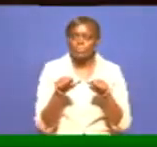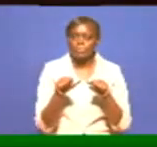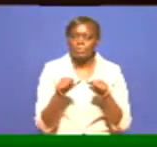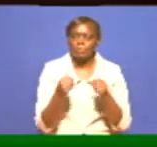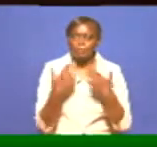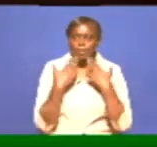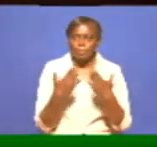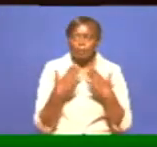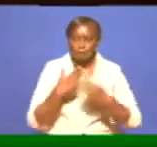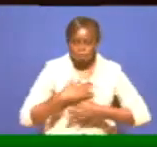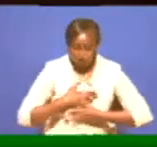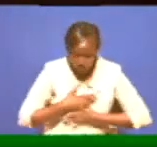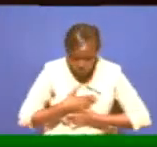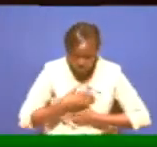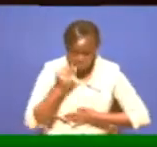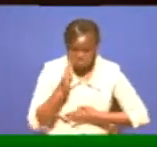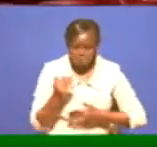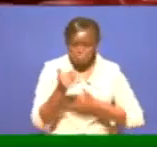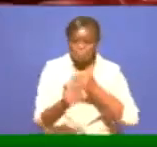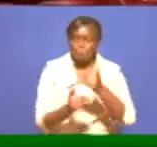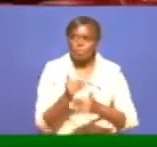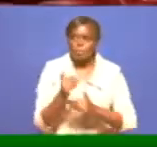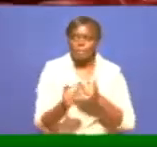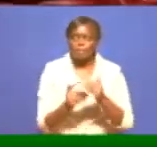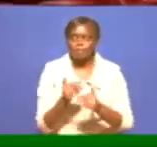Honorable Speaker. Let me proceed from there.